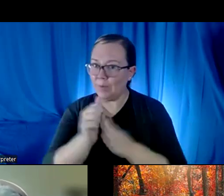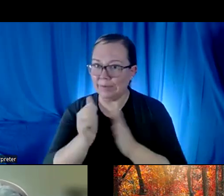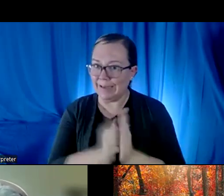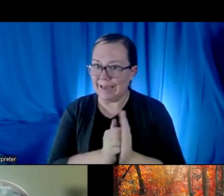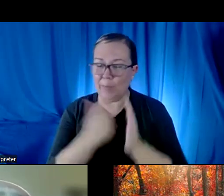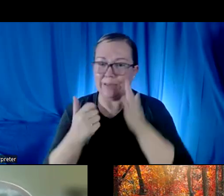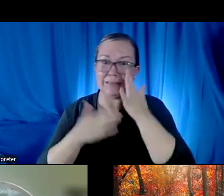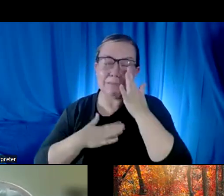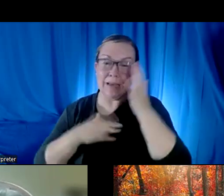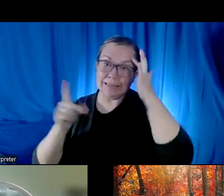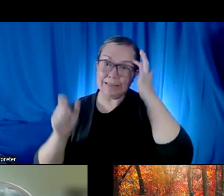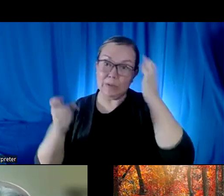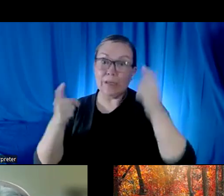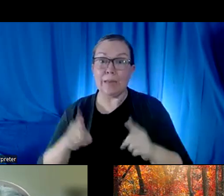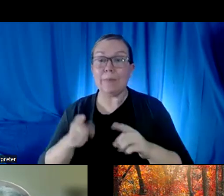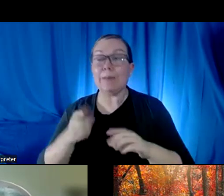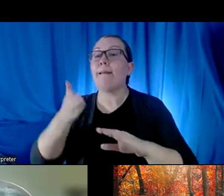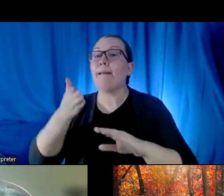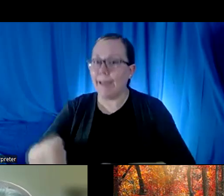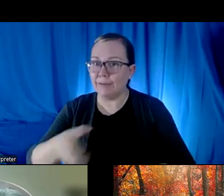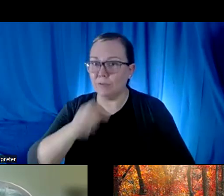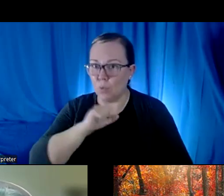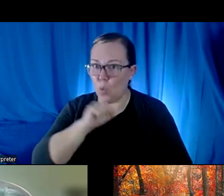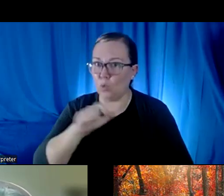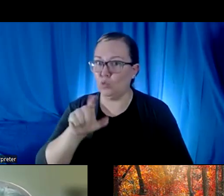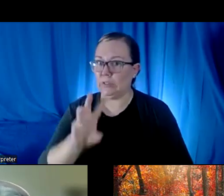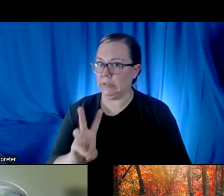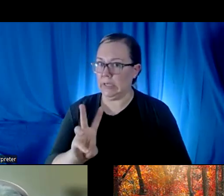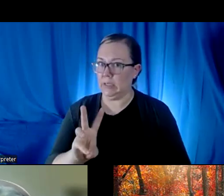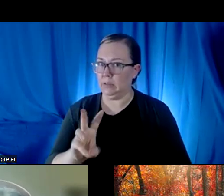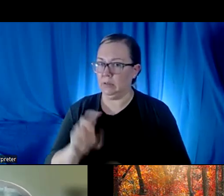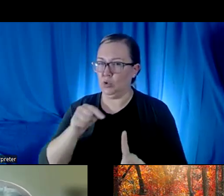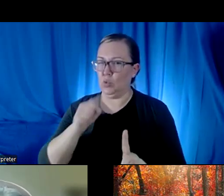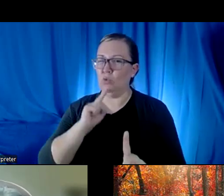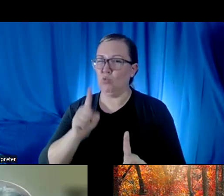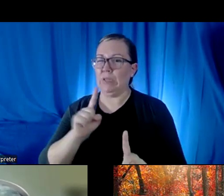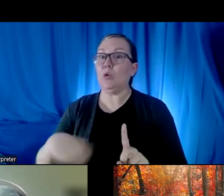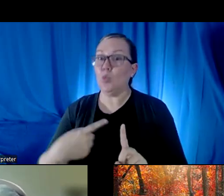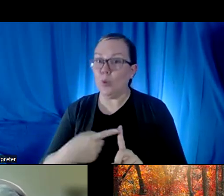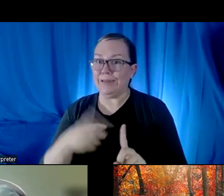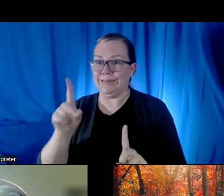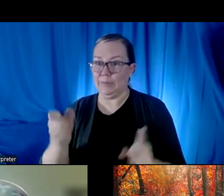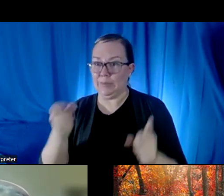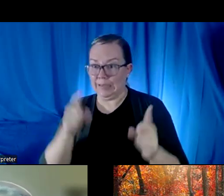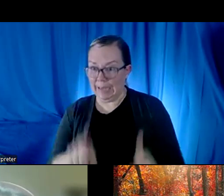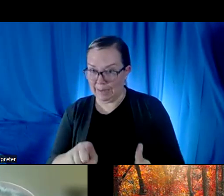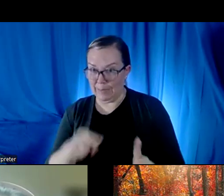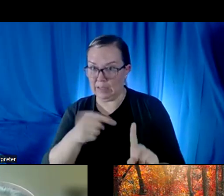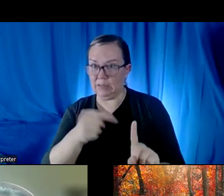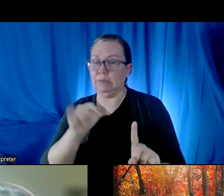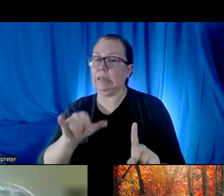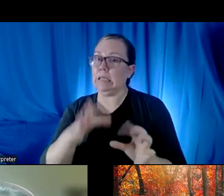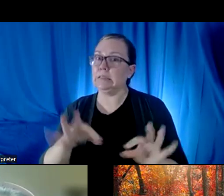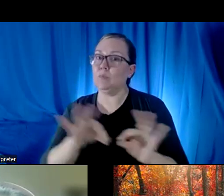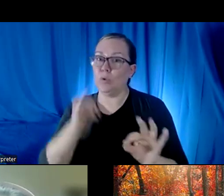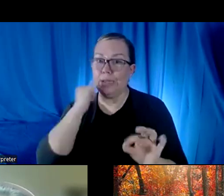my disability took place after I was 26. So it's key when the disability took place. Currently, if it happened before